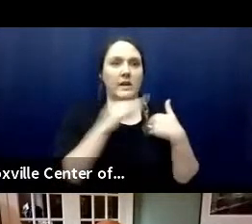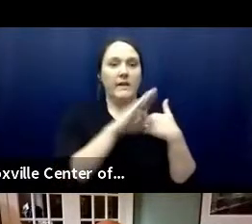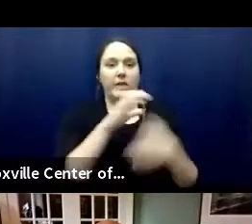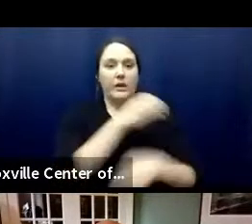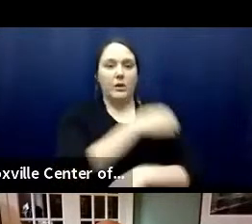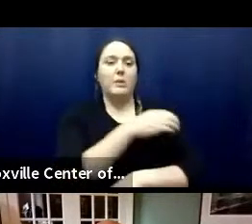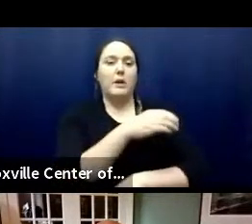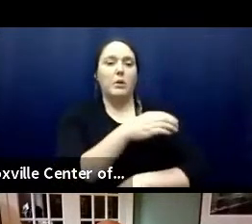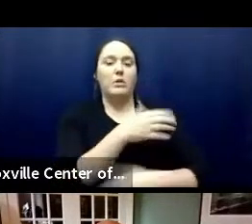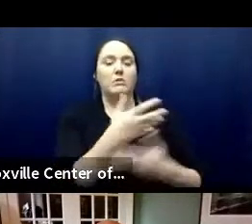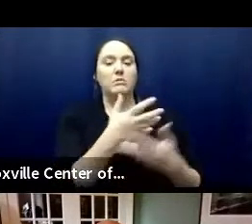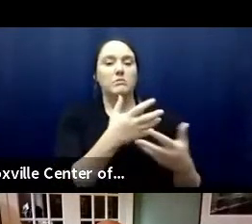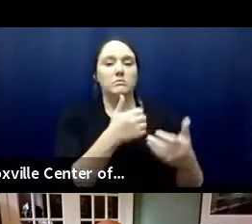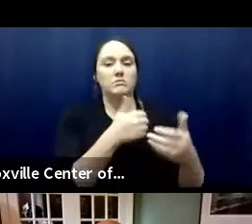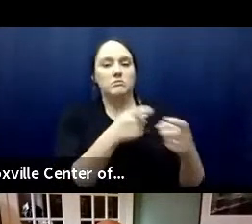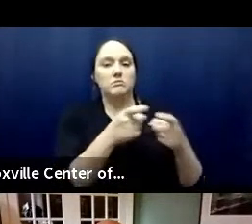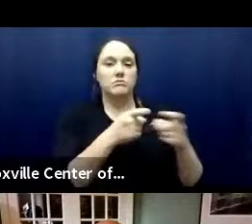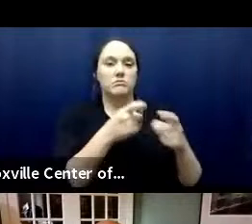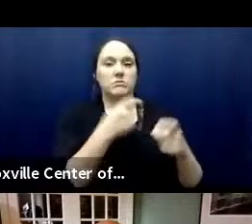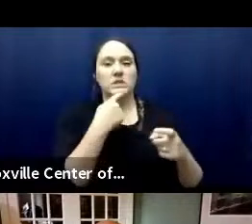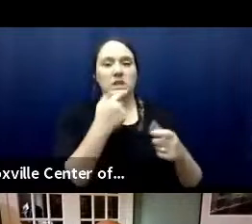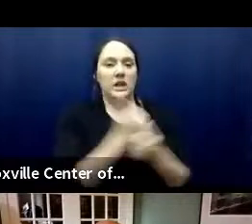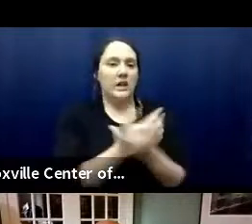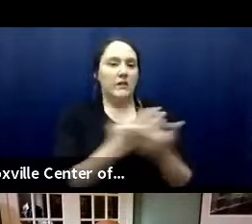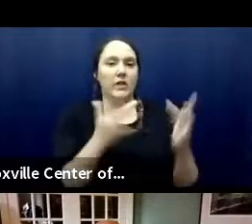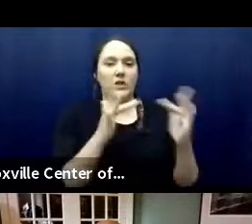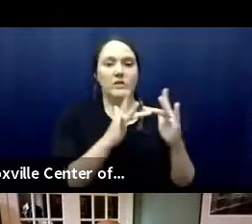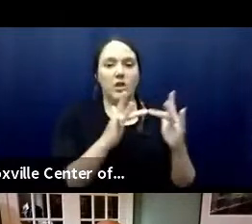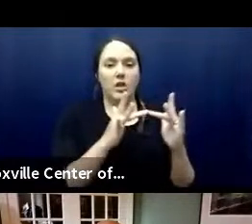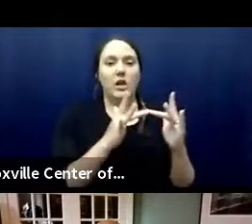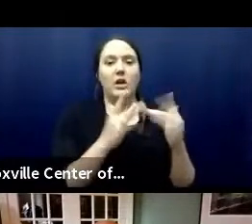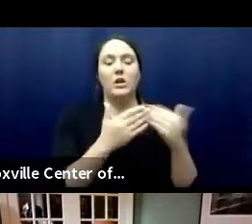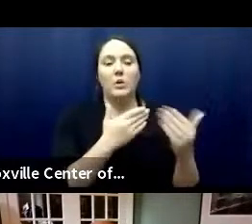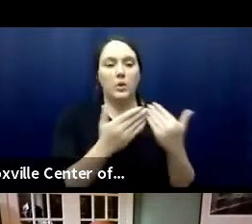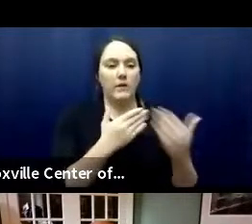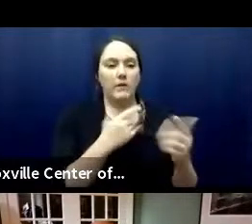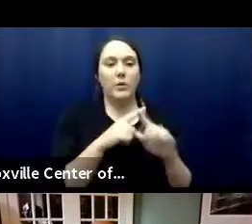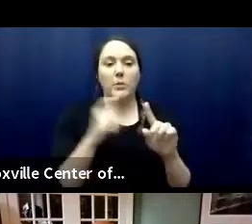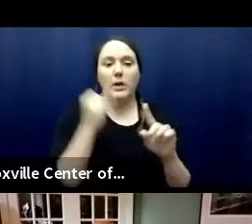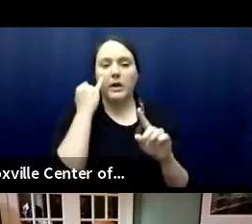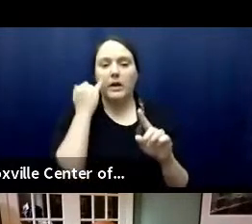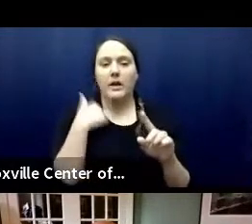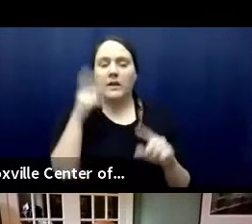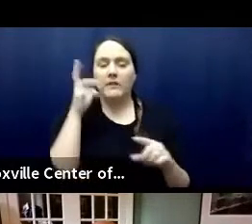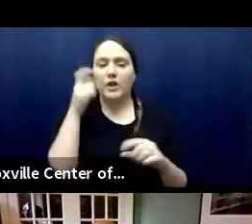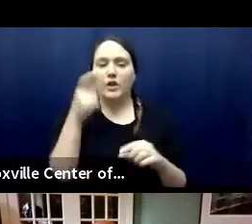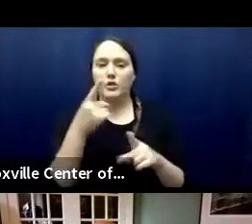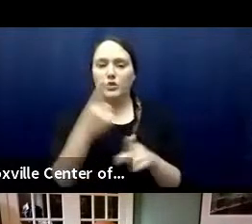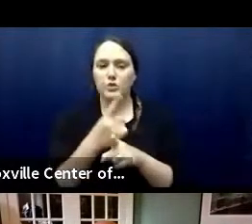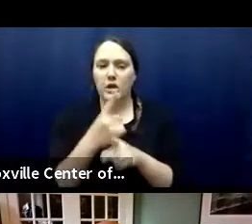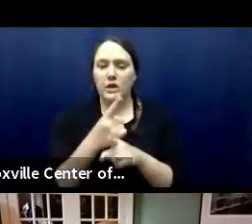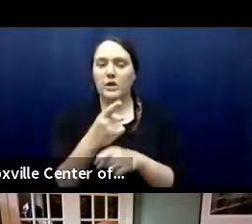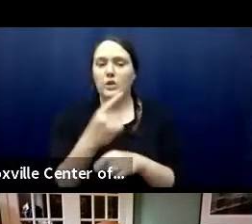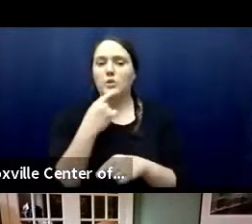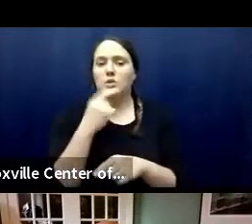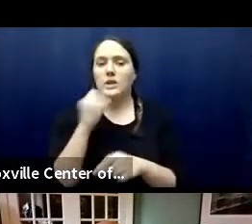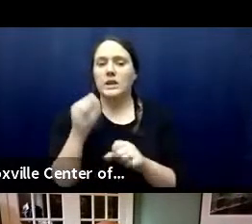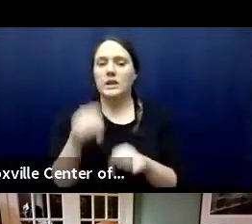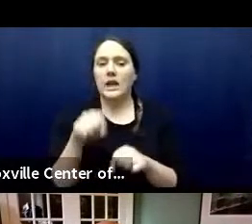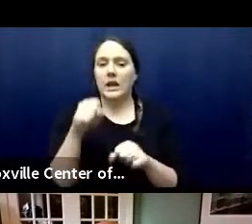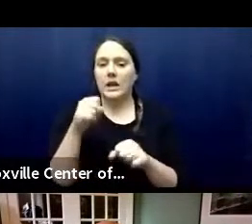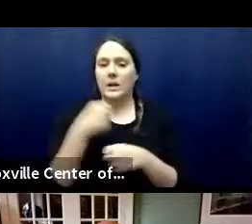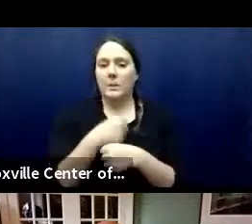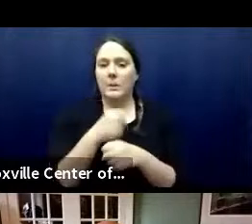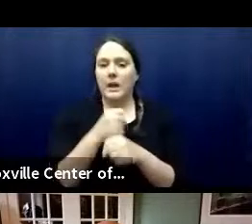if you will, to, you know, say everything goes online or whatever. But if I heard you correctly, you said they can take specific